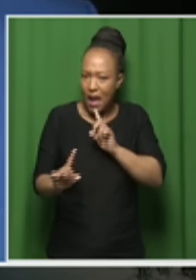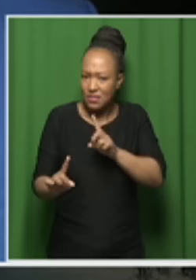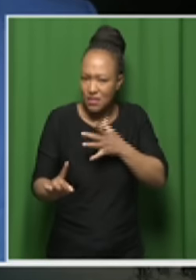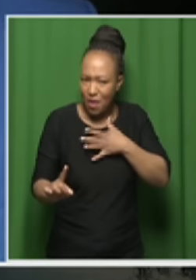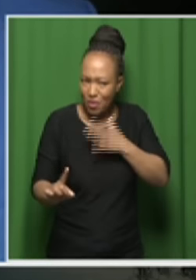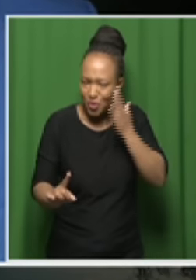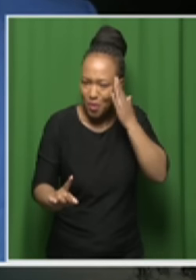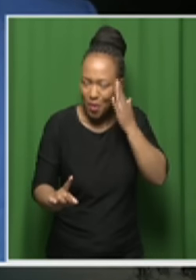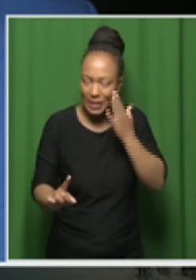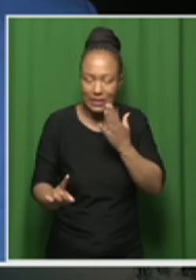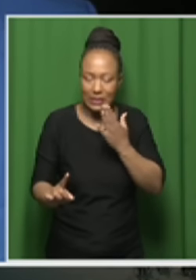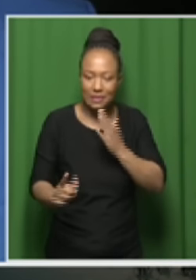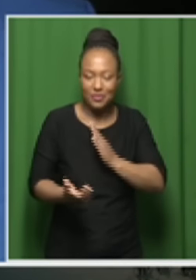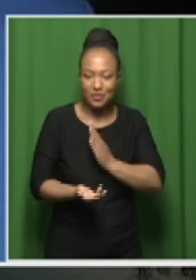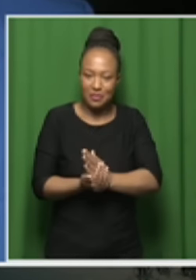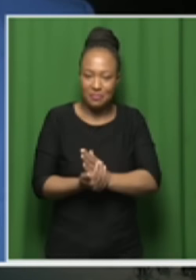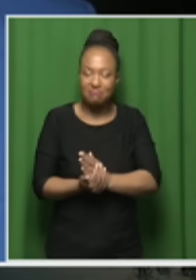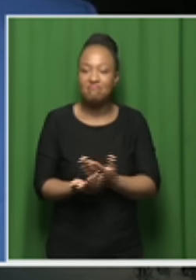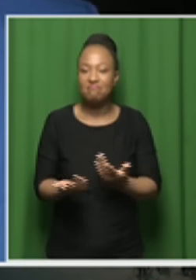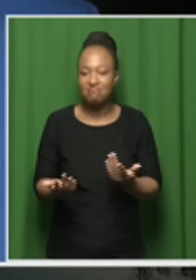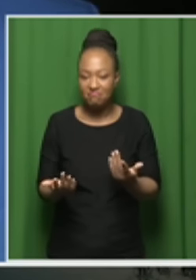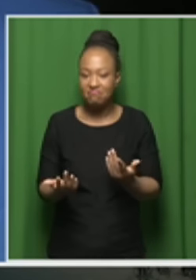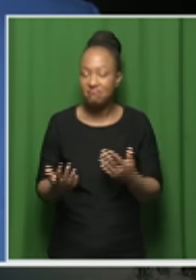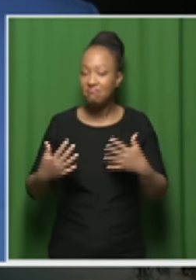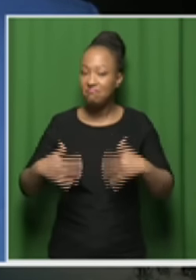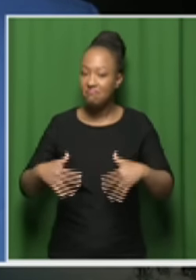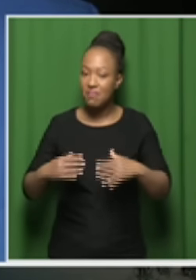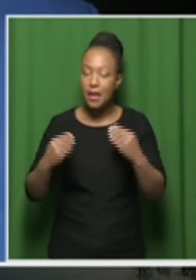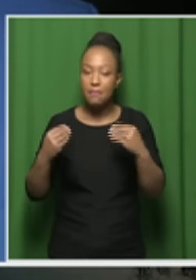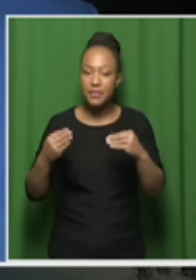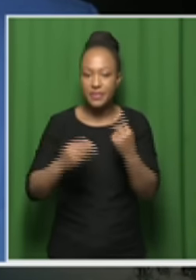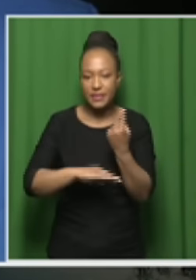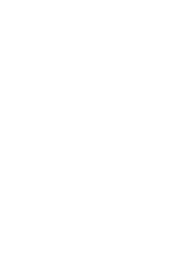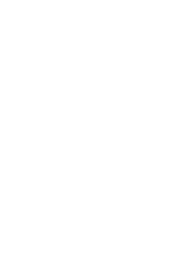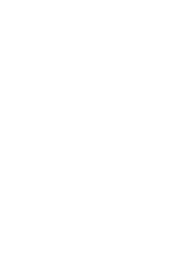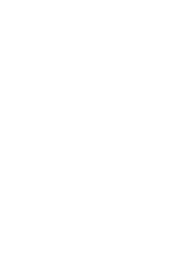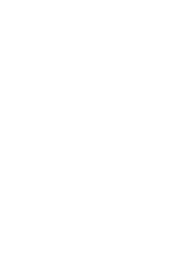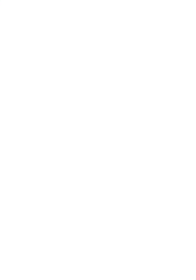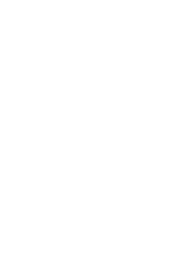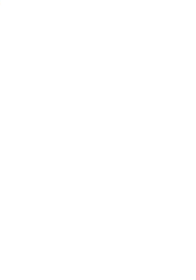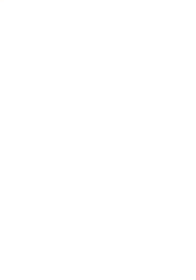you. A busy weekend ahead of you, and certainly a busy day ahead of us today as well.